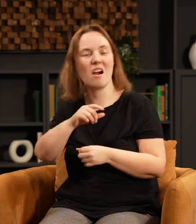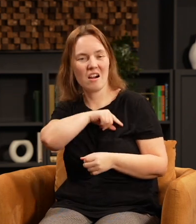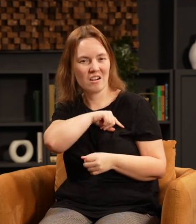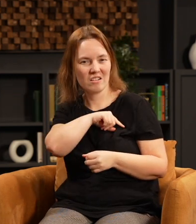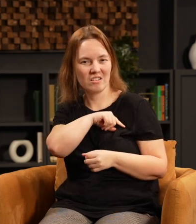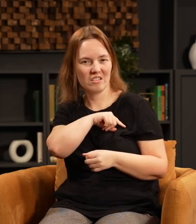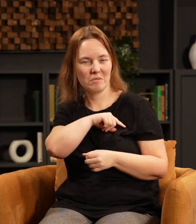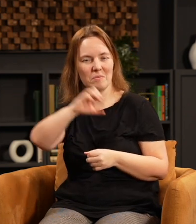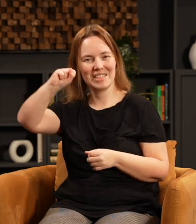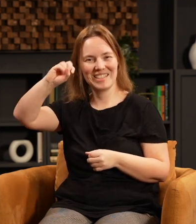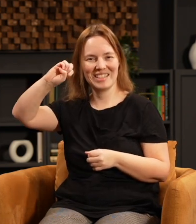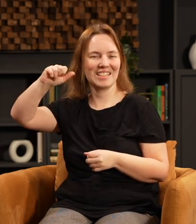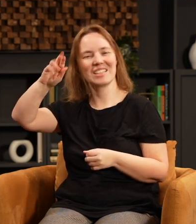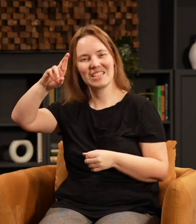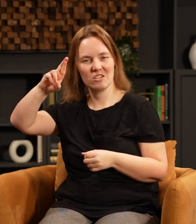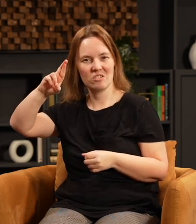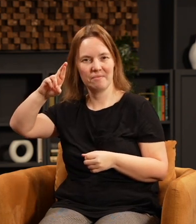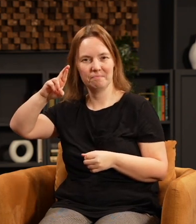cauterized. When you take something hot,